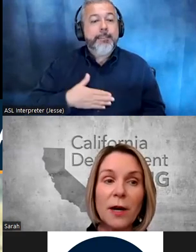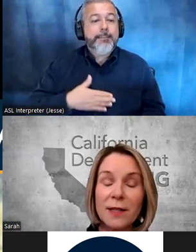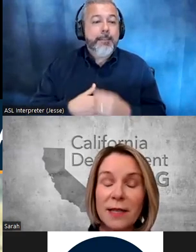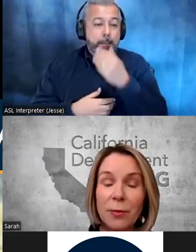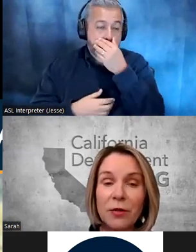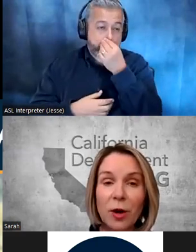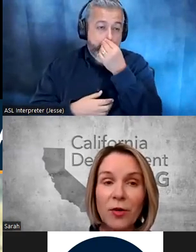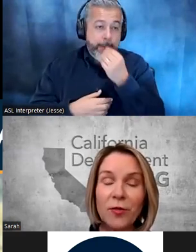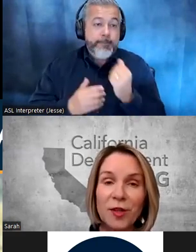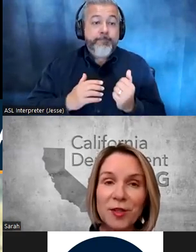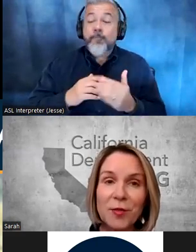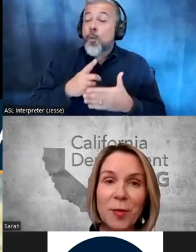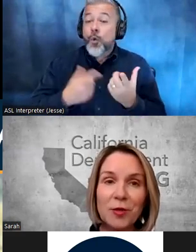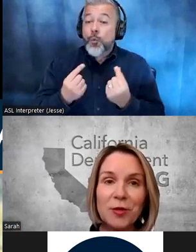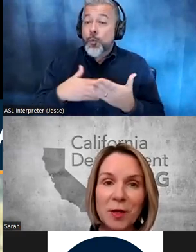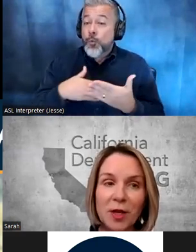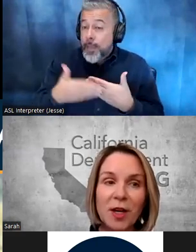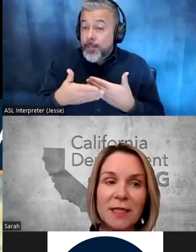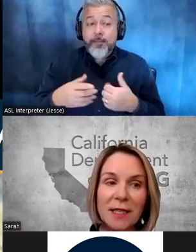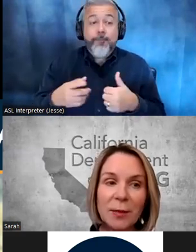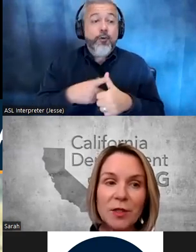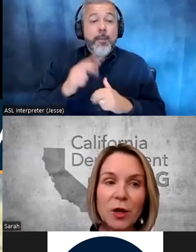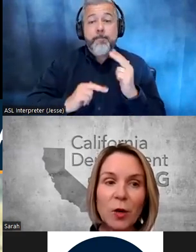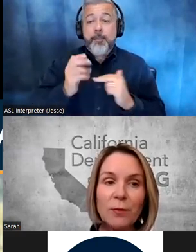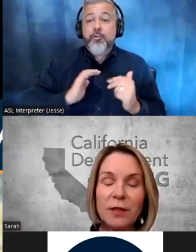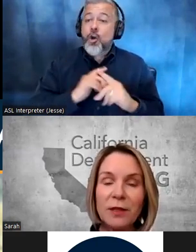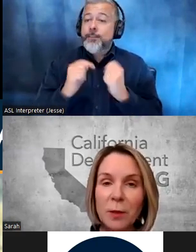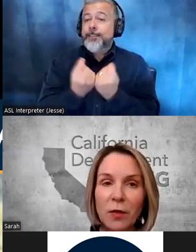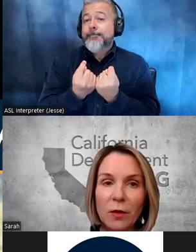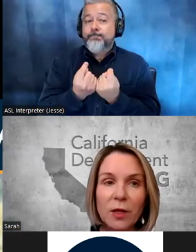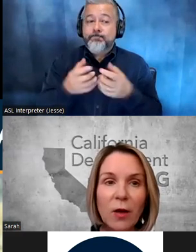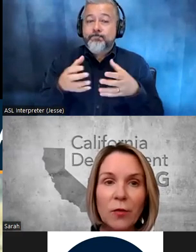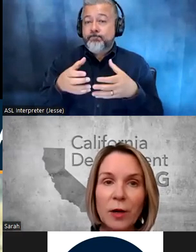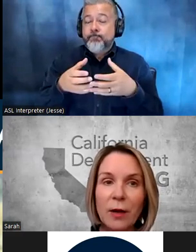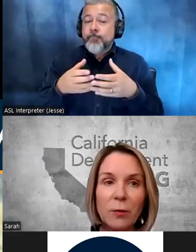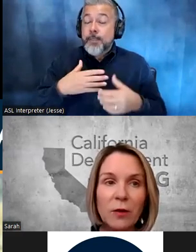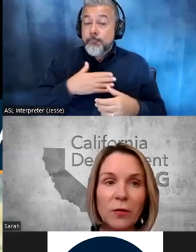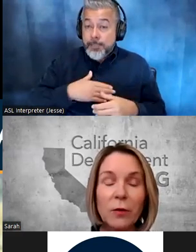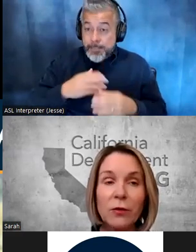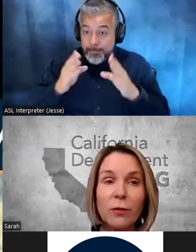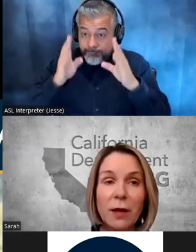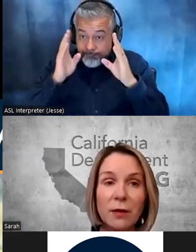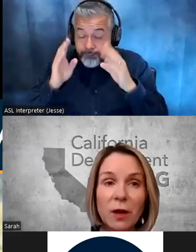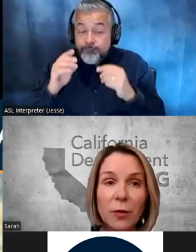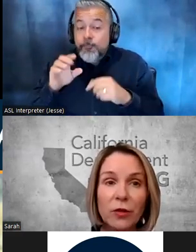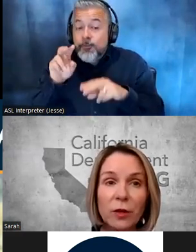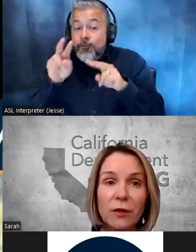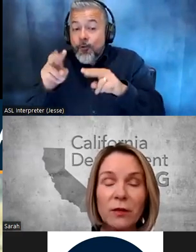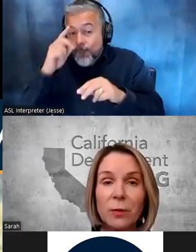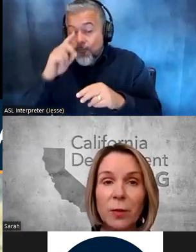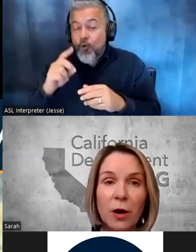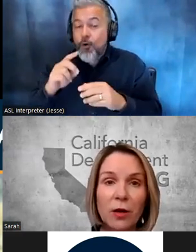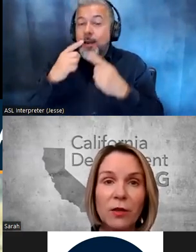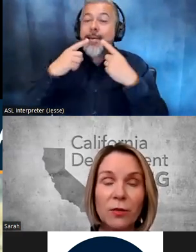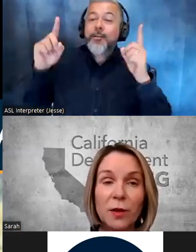So our next steps are first and foremost building our team. So please be on the lookout for announcements for tremendous opportunities